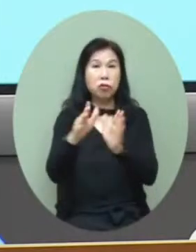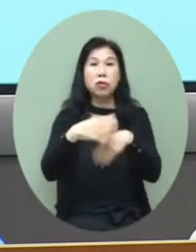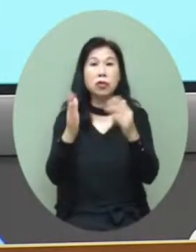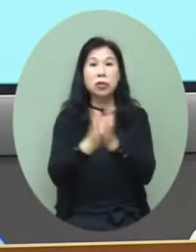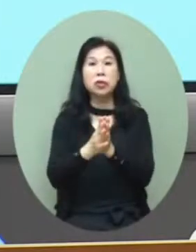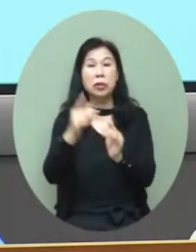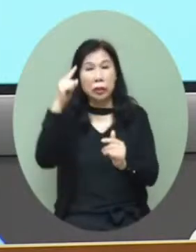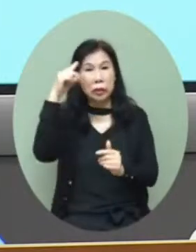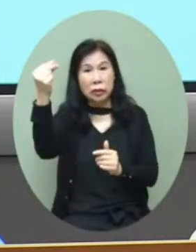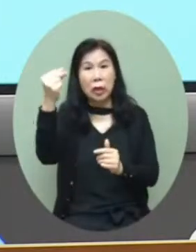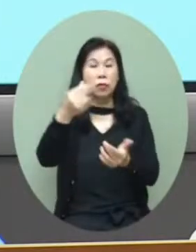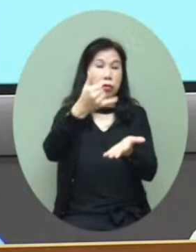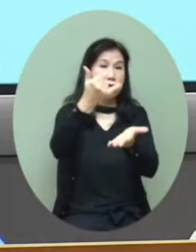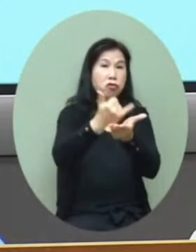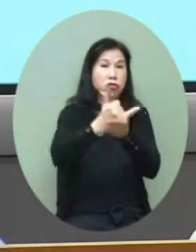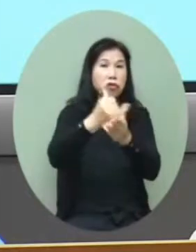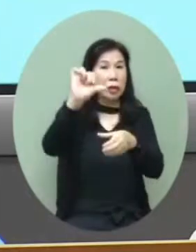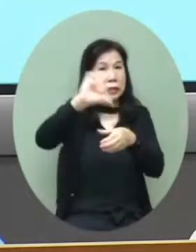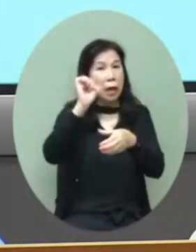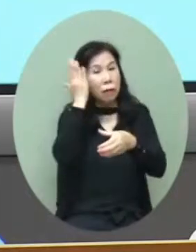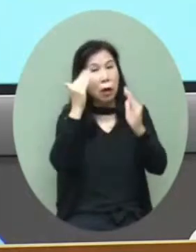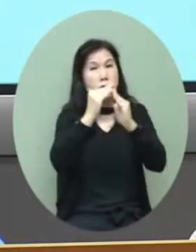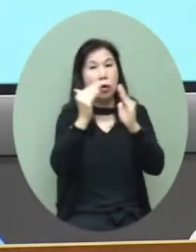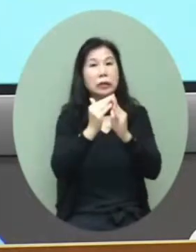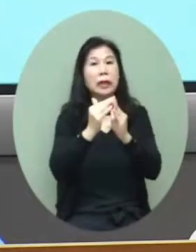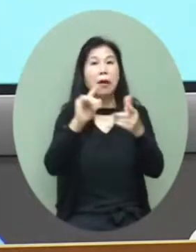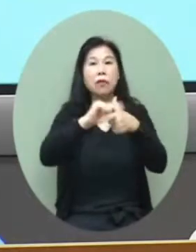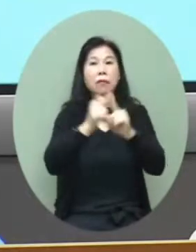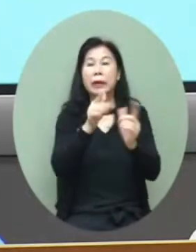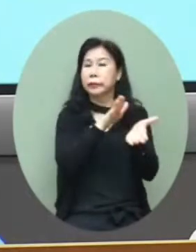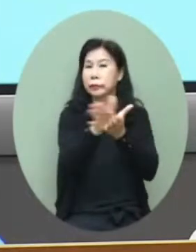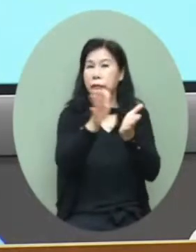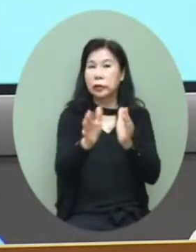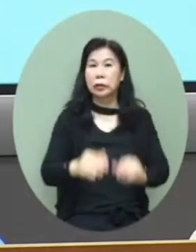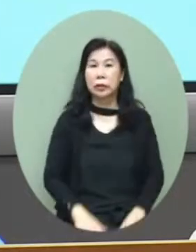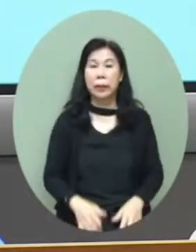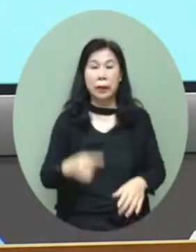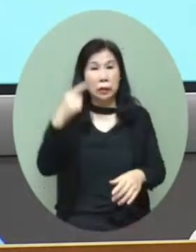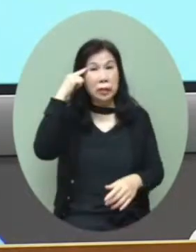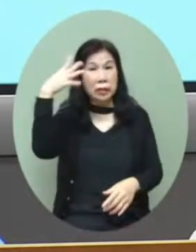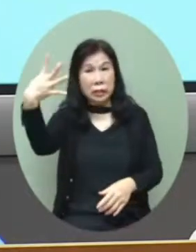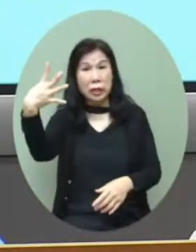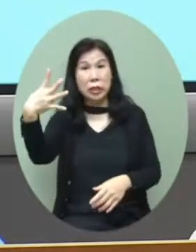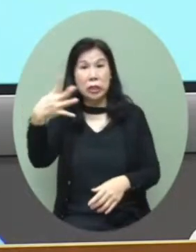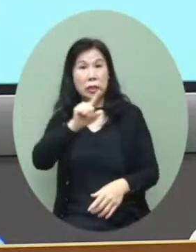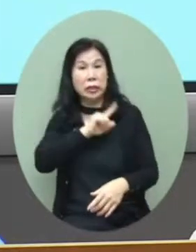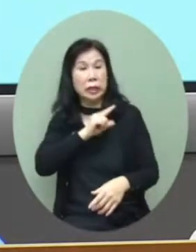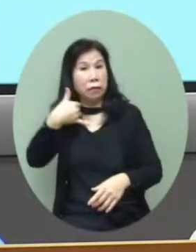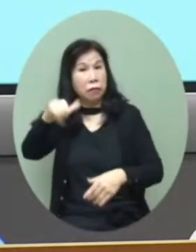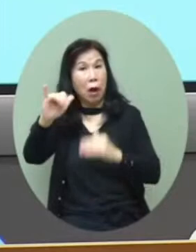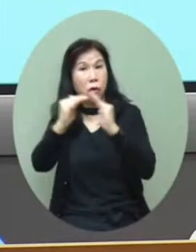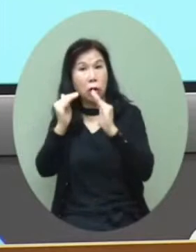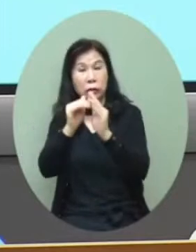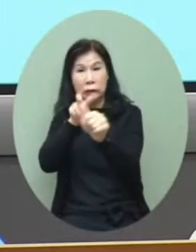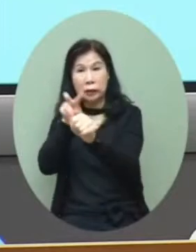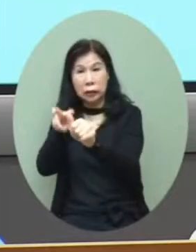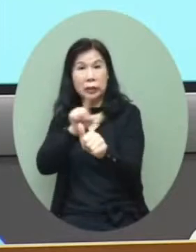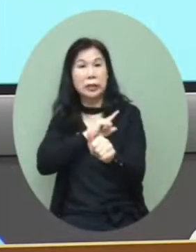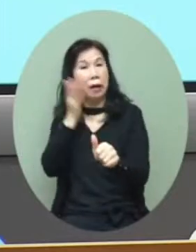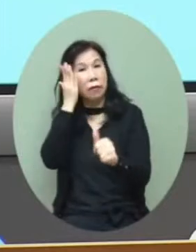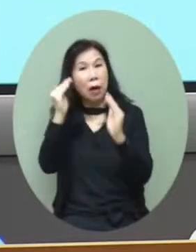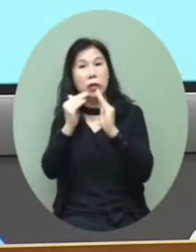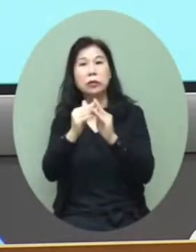The 3 days plus 4 days arrangement will take the place of the